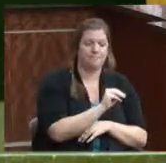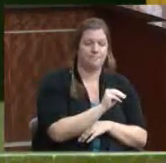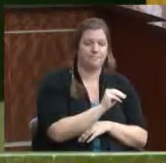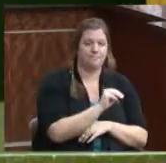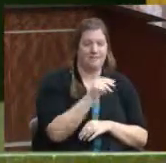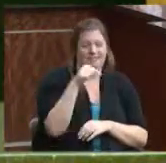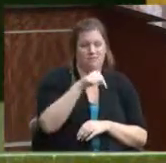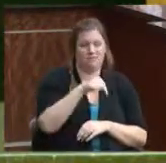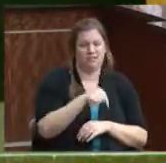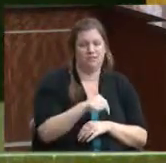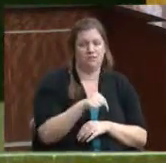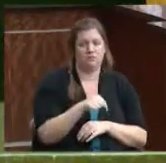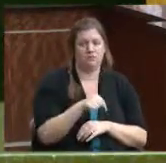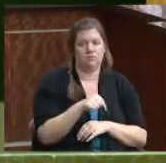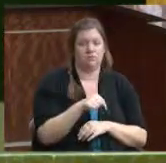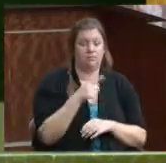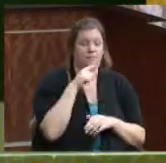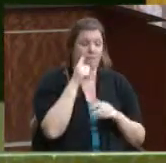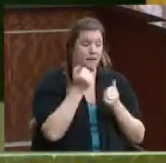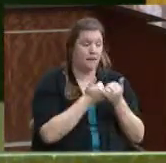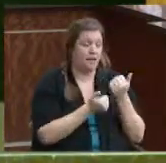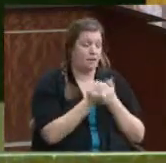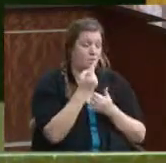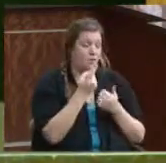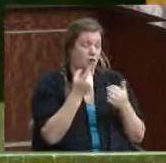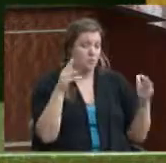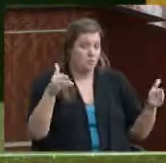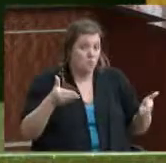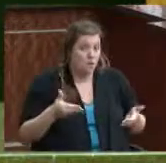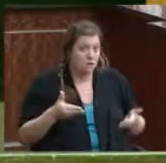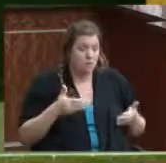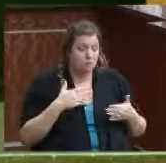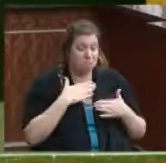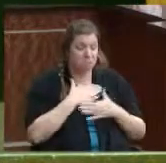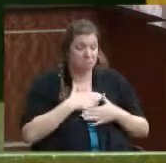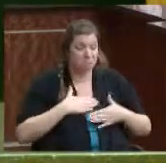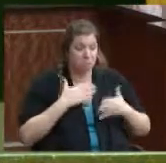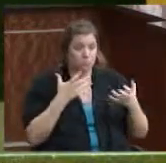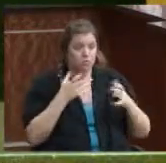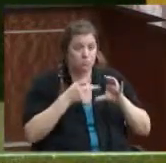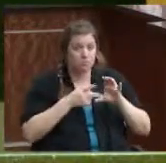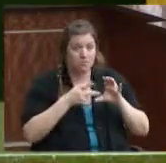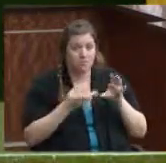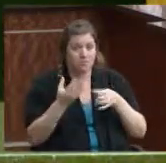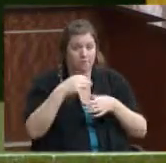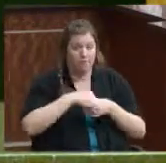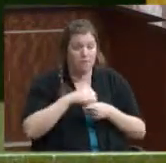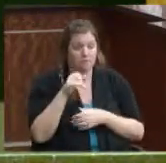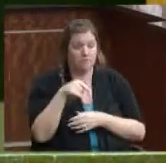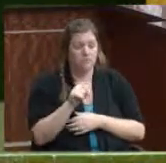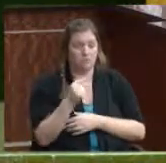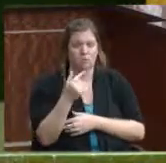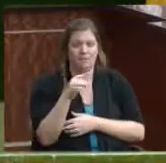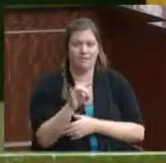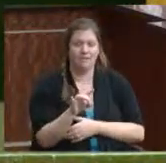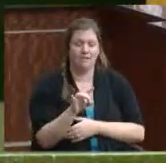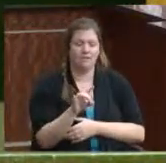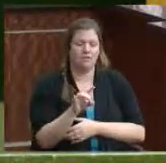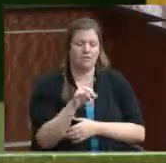downstairs, and public is welcome. We encourage you to participate and be involved. And then on September the 28th